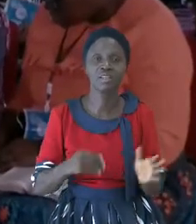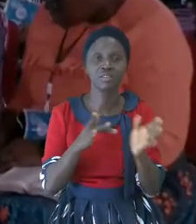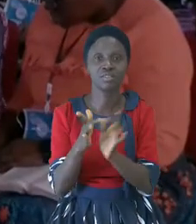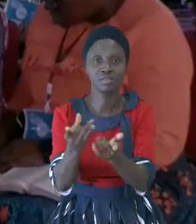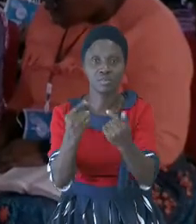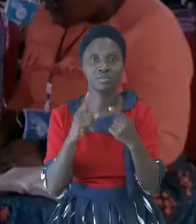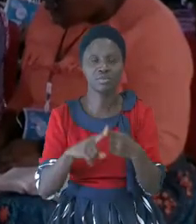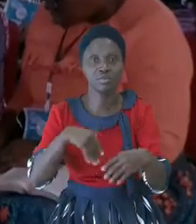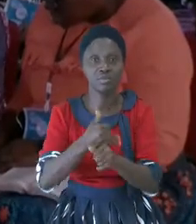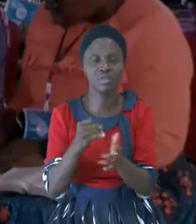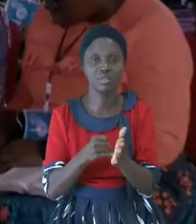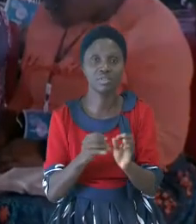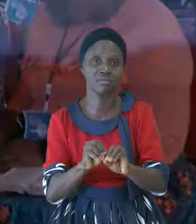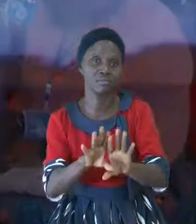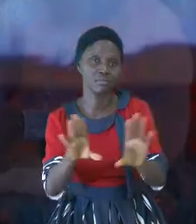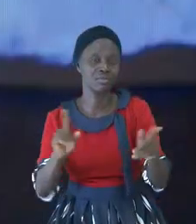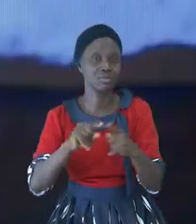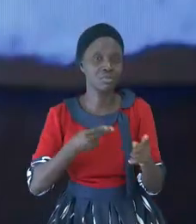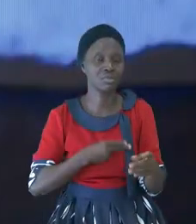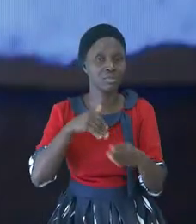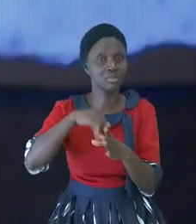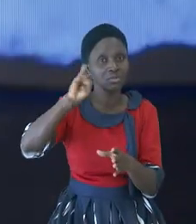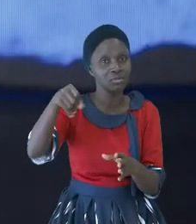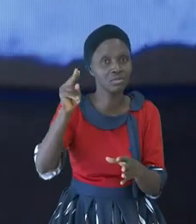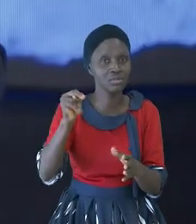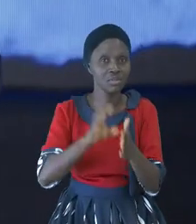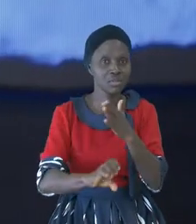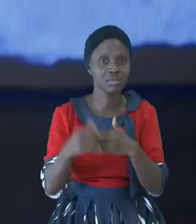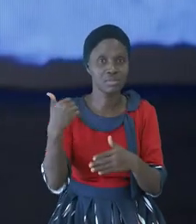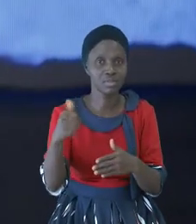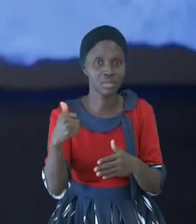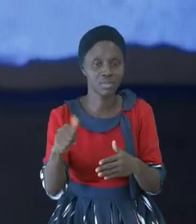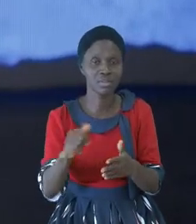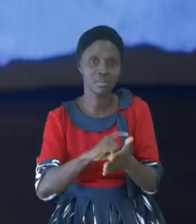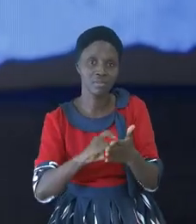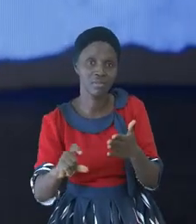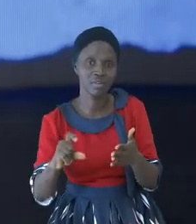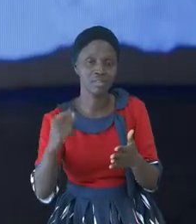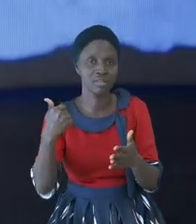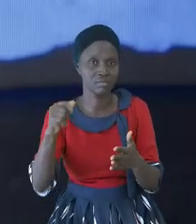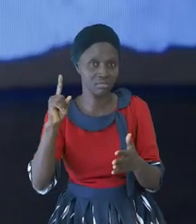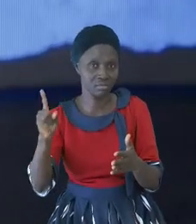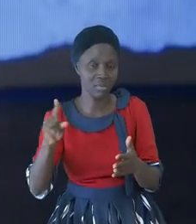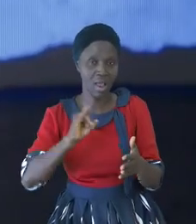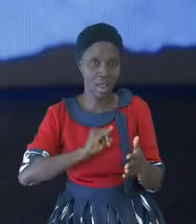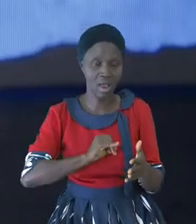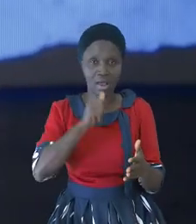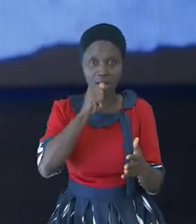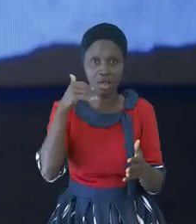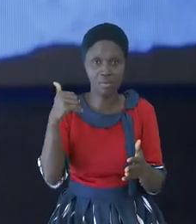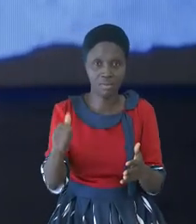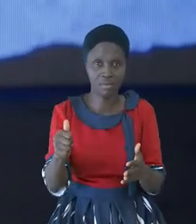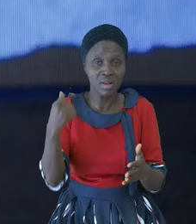when he says in John chapter 10 verse 11, I am the good shepherd. The